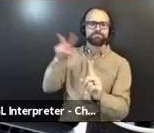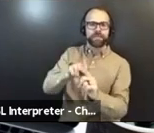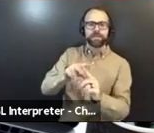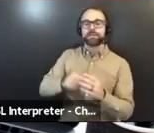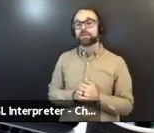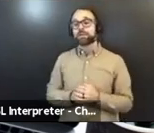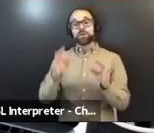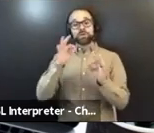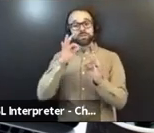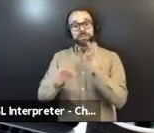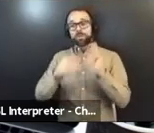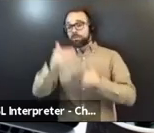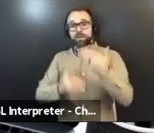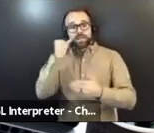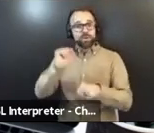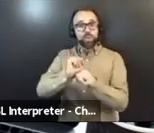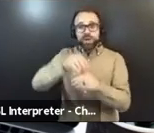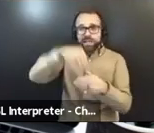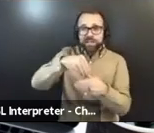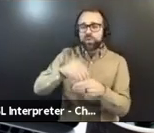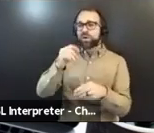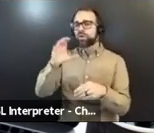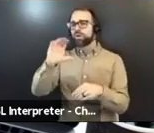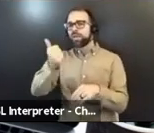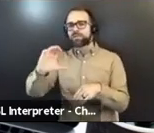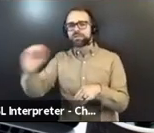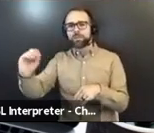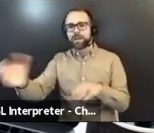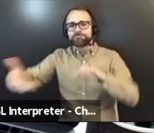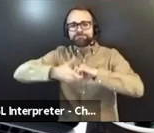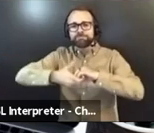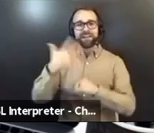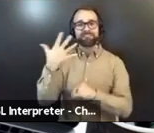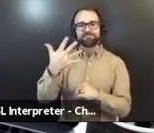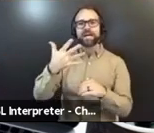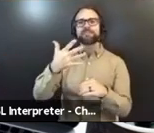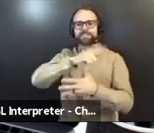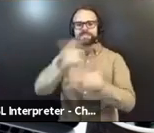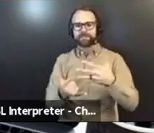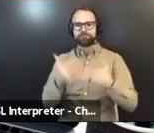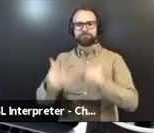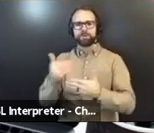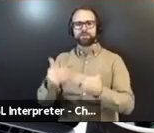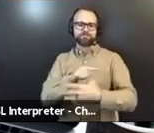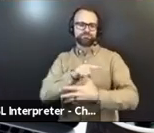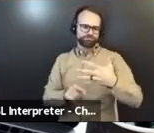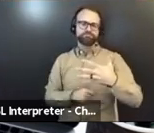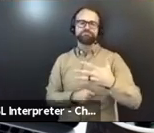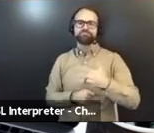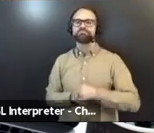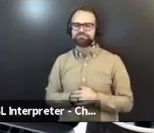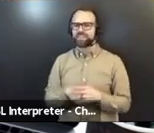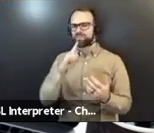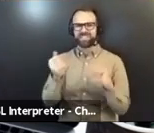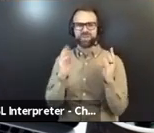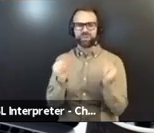internally or you're working with a consulting firm, it's a five-step process. You've got some firms out there, and I'll mention them, that can turn around a shred claim in 3 days